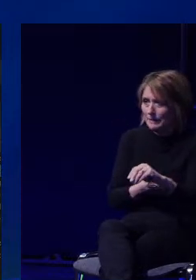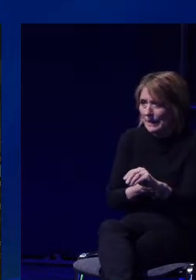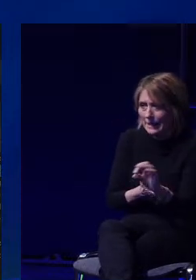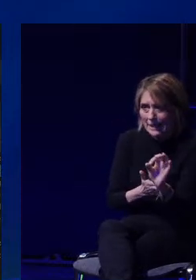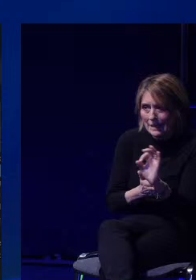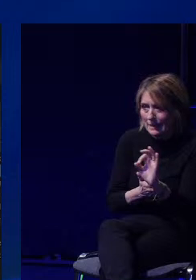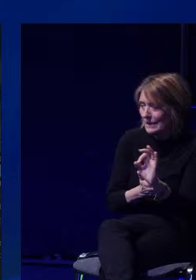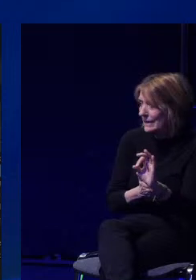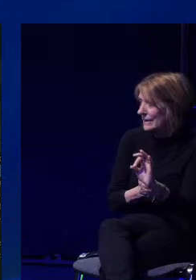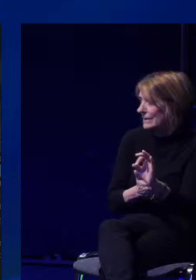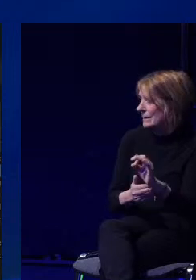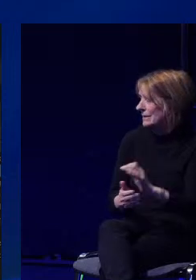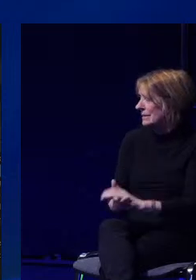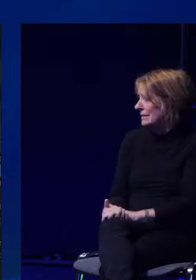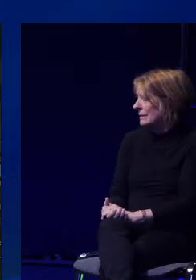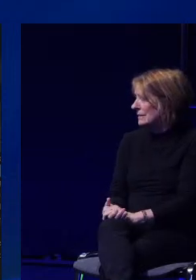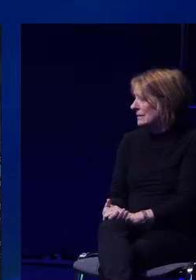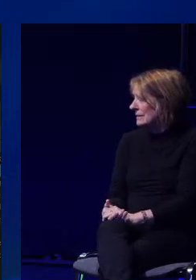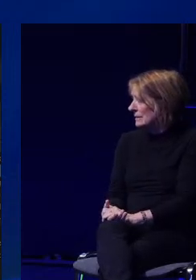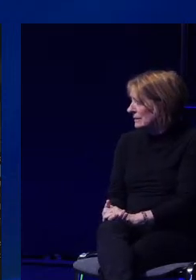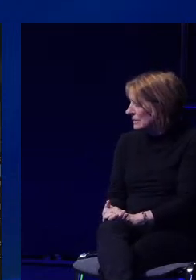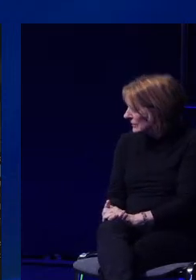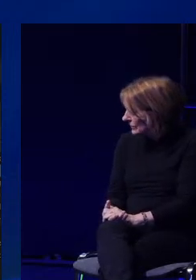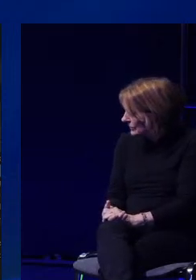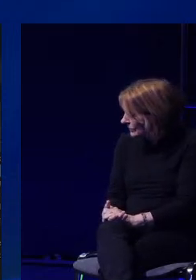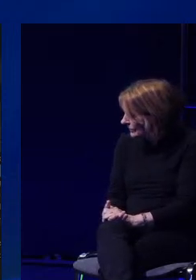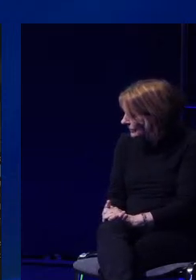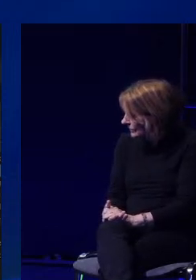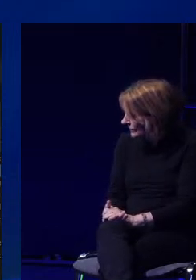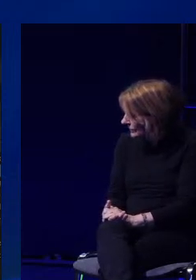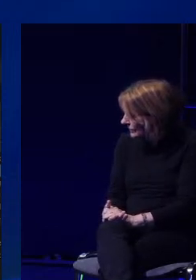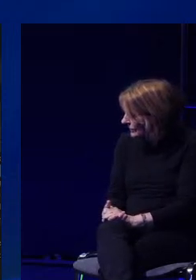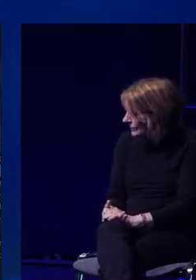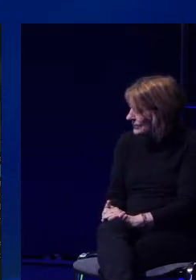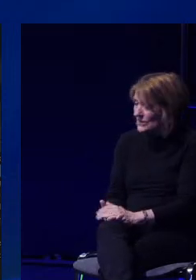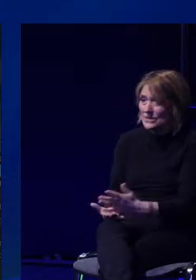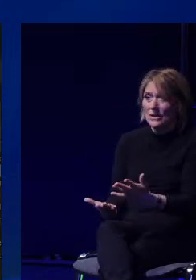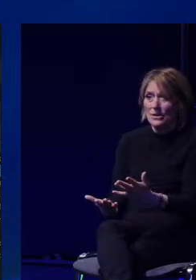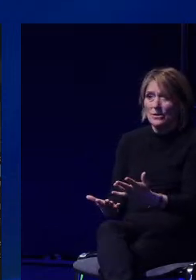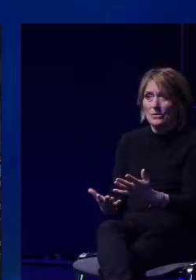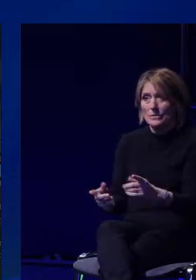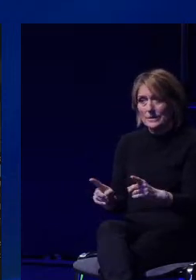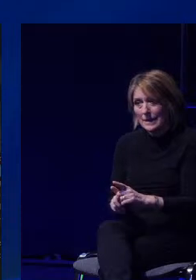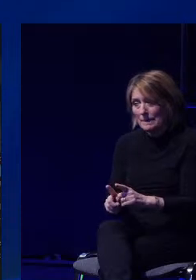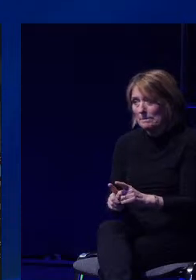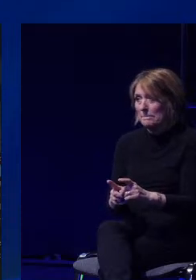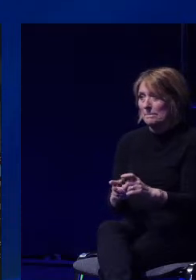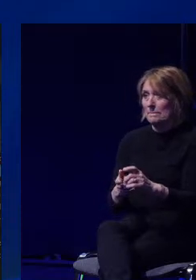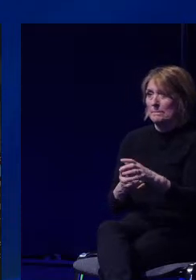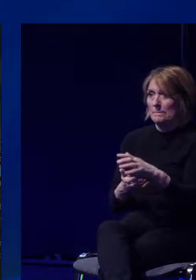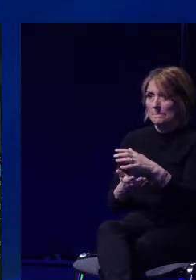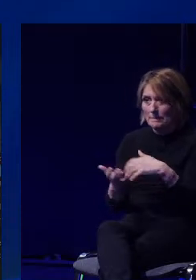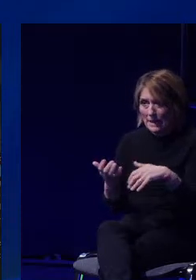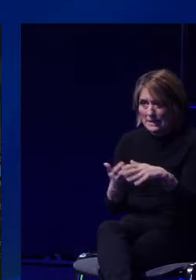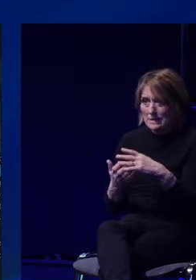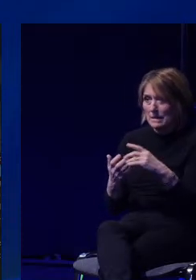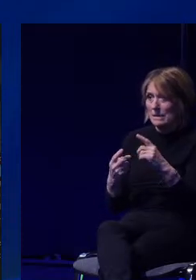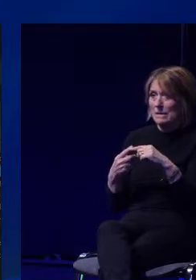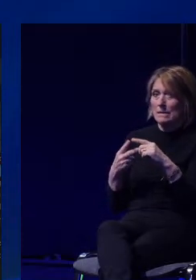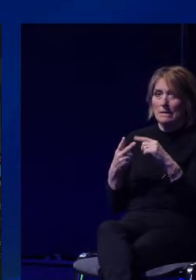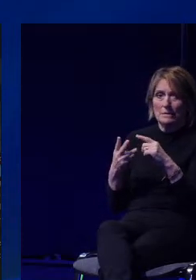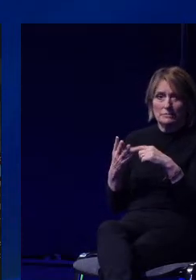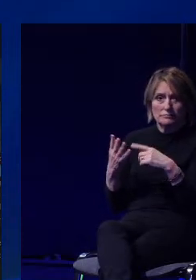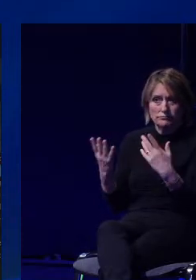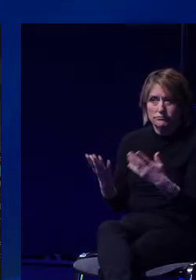make a gazillion, right? Which is great. Same Blender, all the same with life. Sure. So one